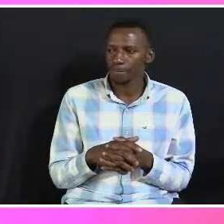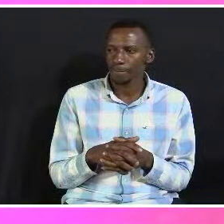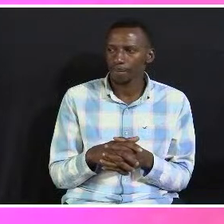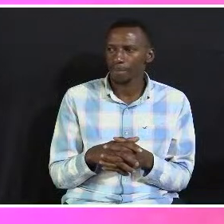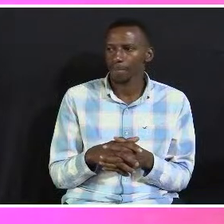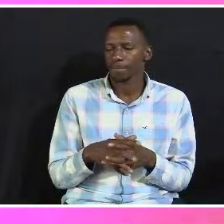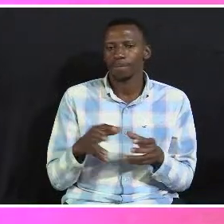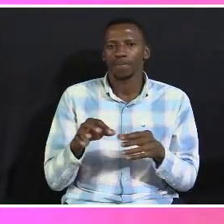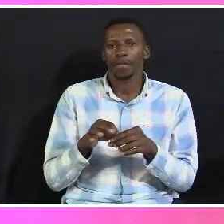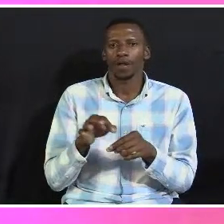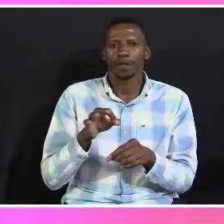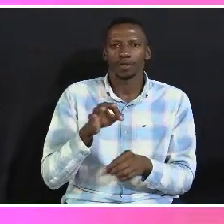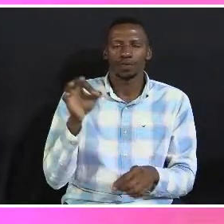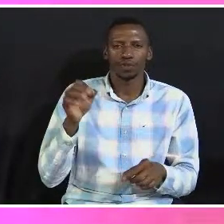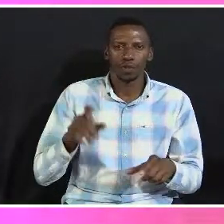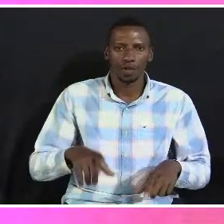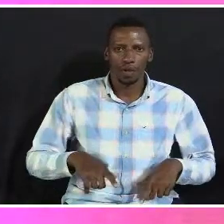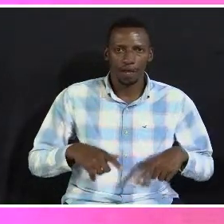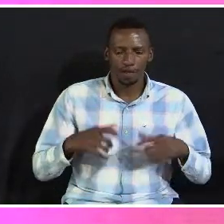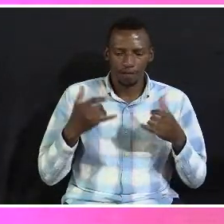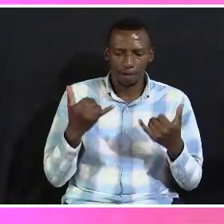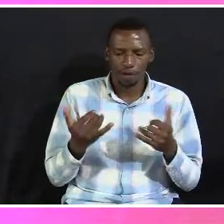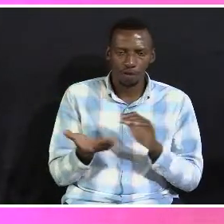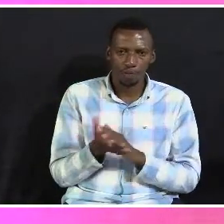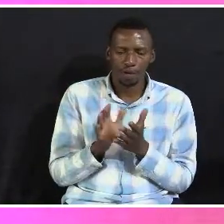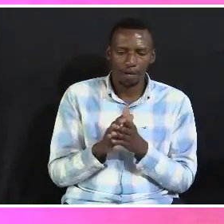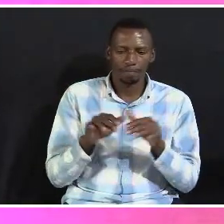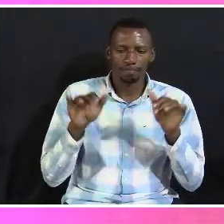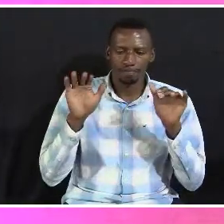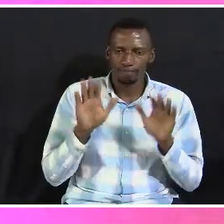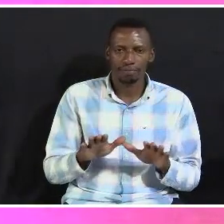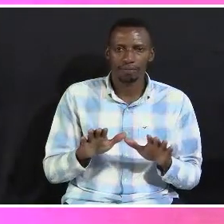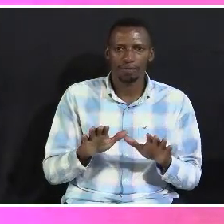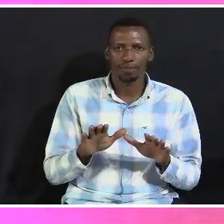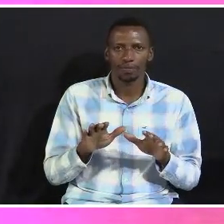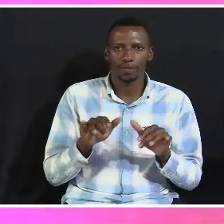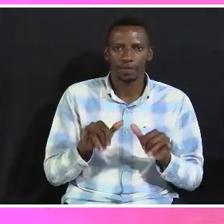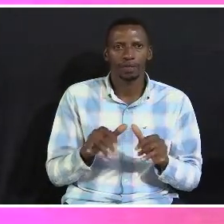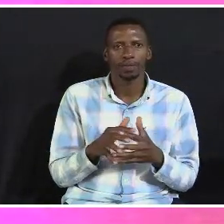Spiritual life has become stagnant.